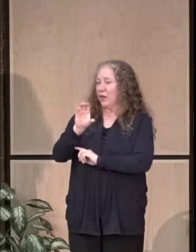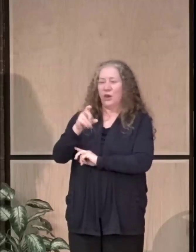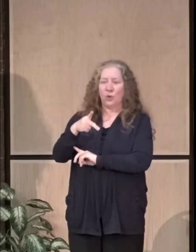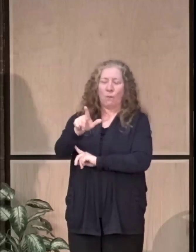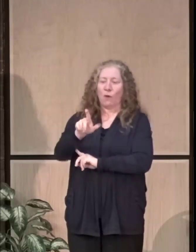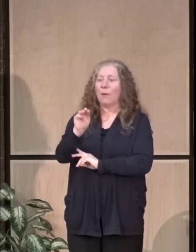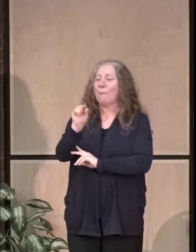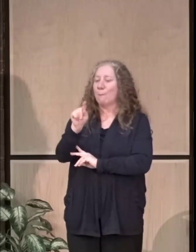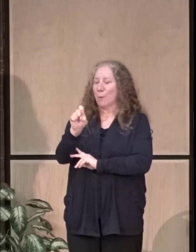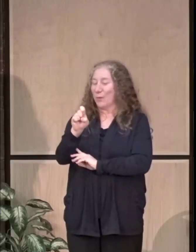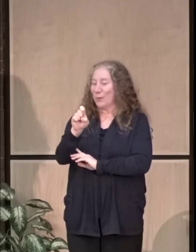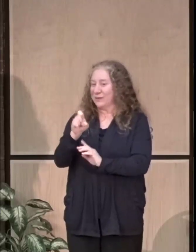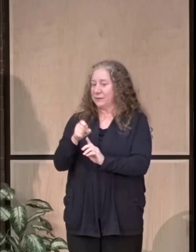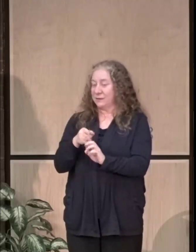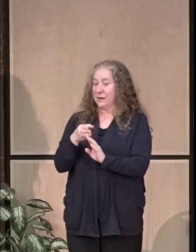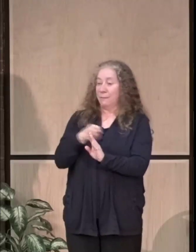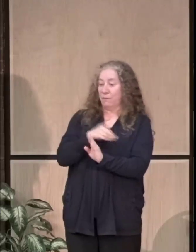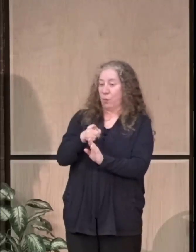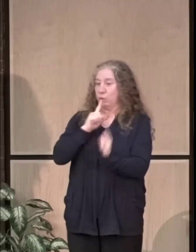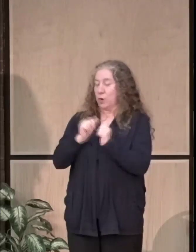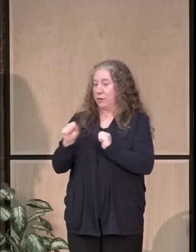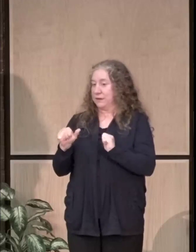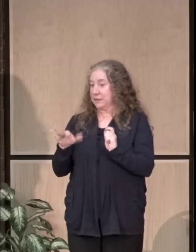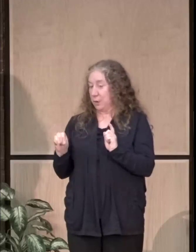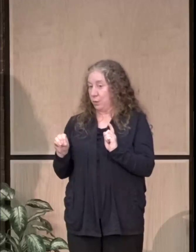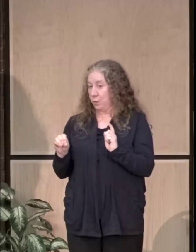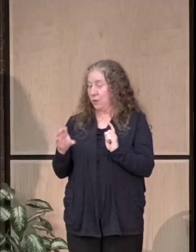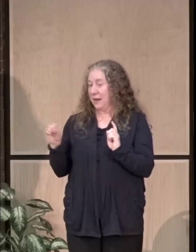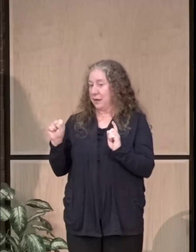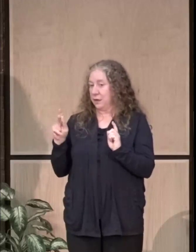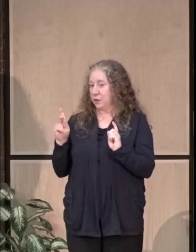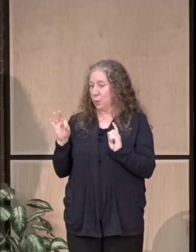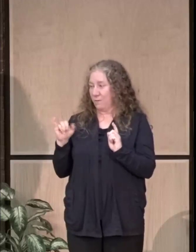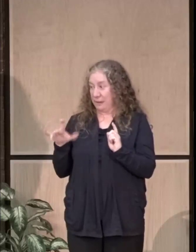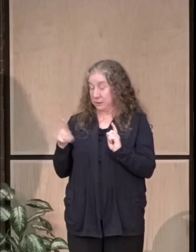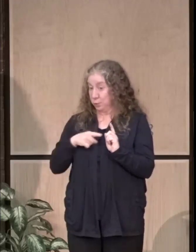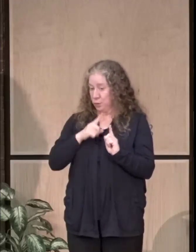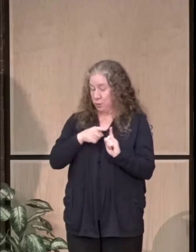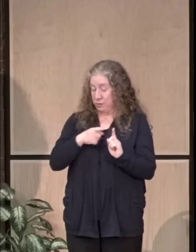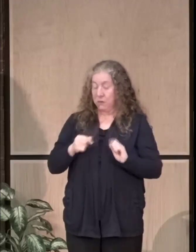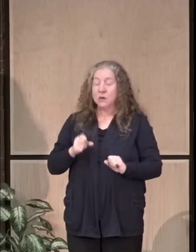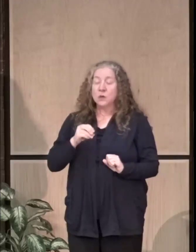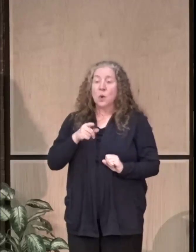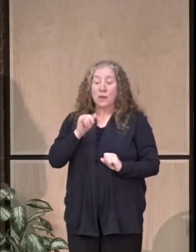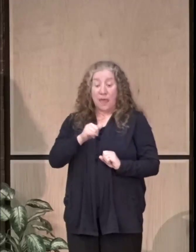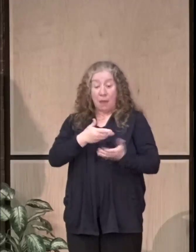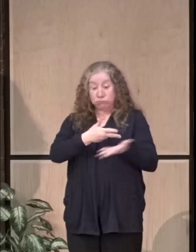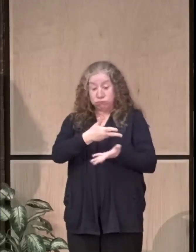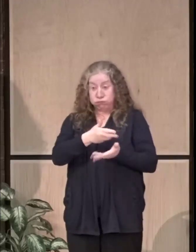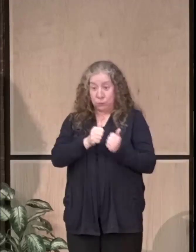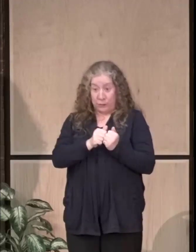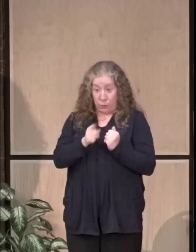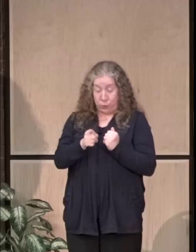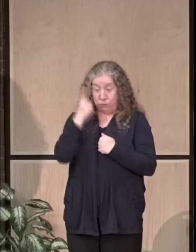those conversations with Sacco and Sergeant Schofield. Mm-hmm. Did he, in those conversations with